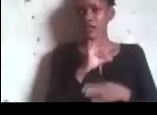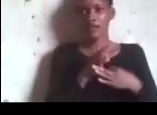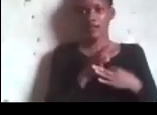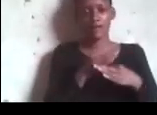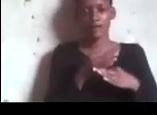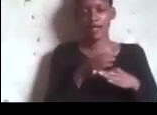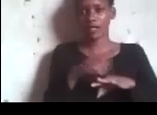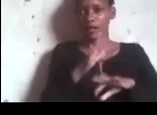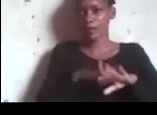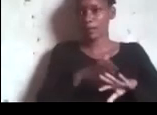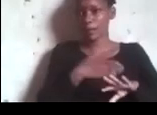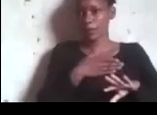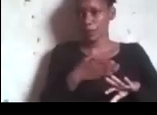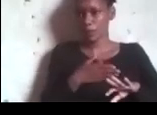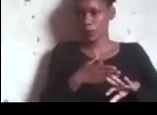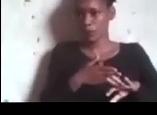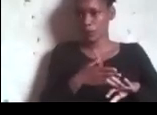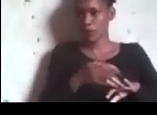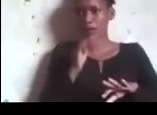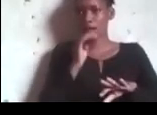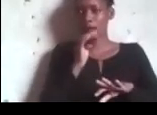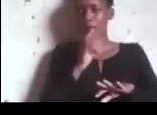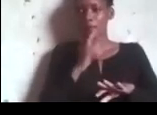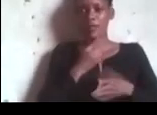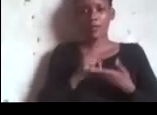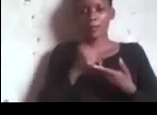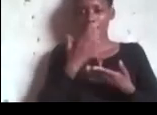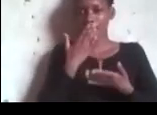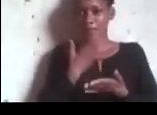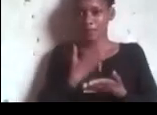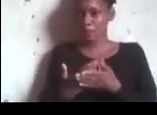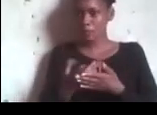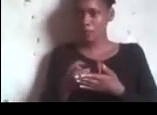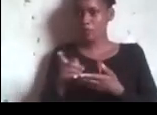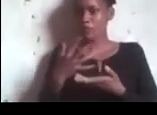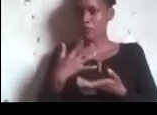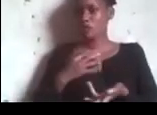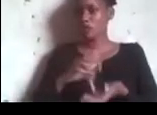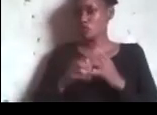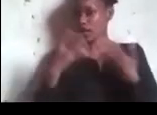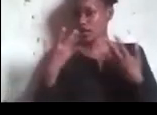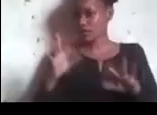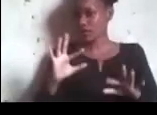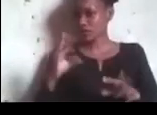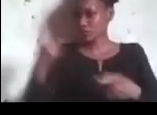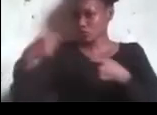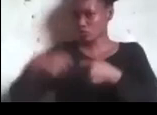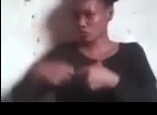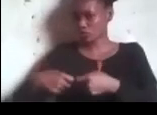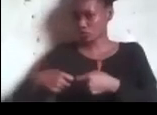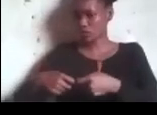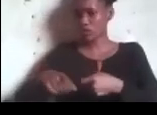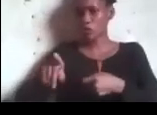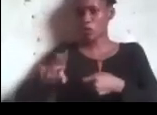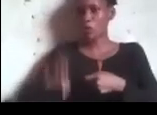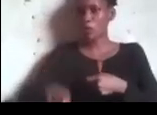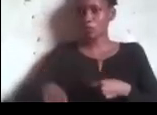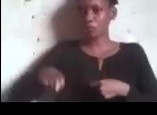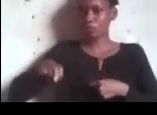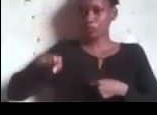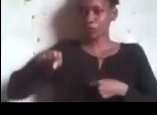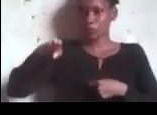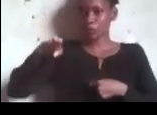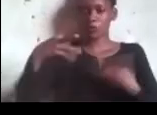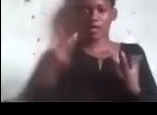to prove that he contributes or has attempted to contribute in good faith to the upbringing and the expenses